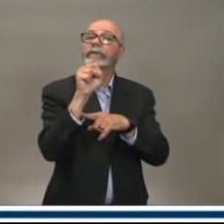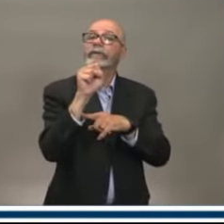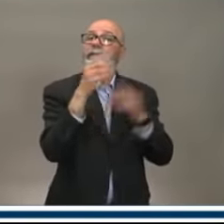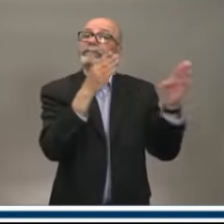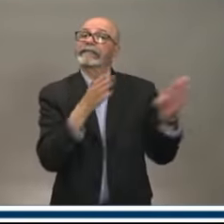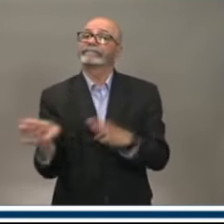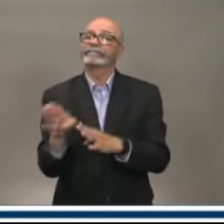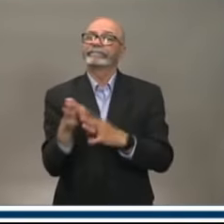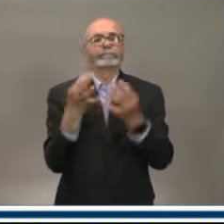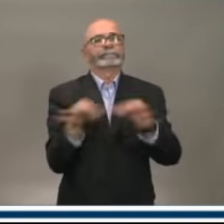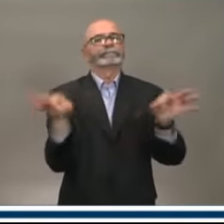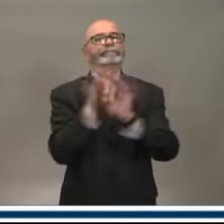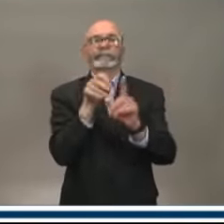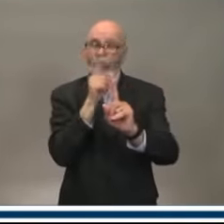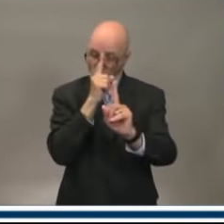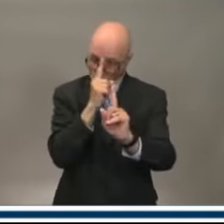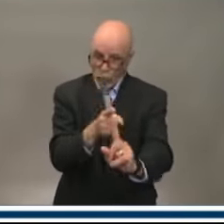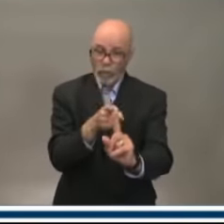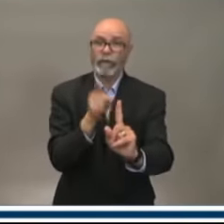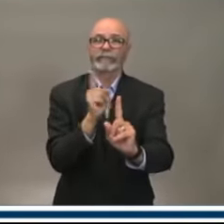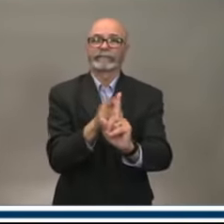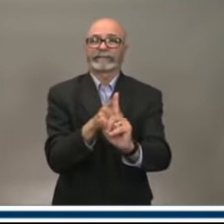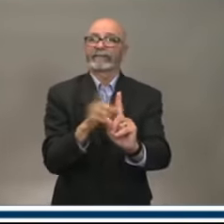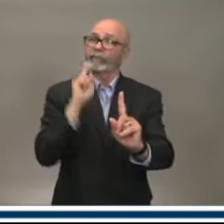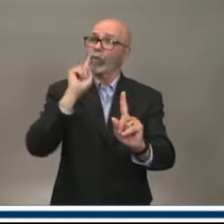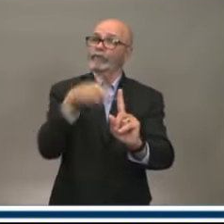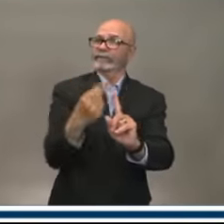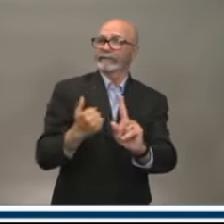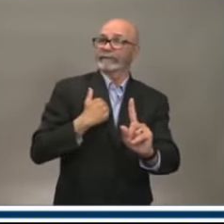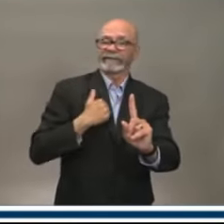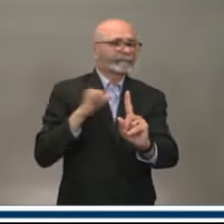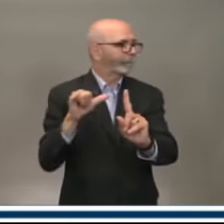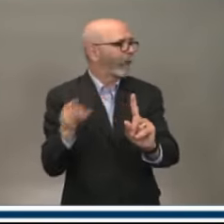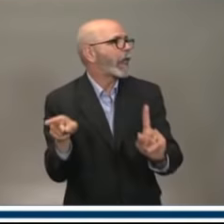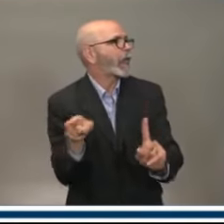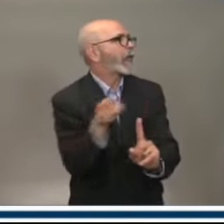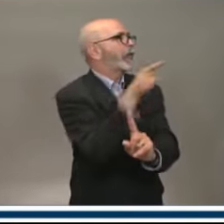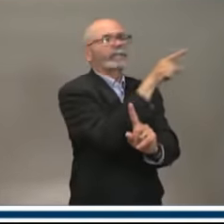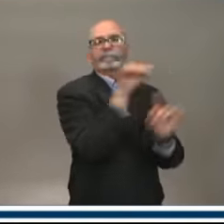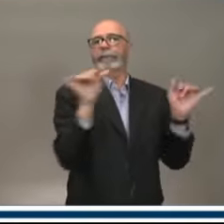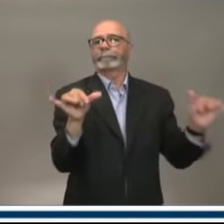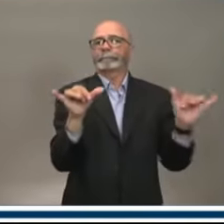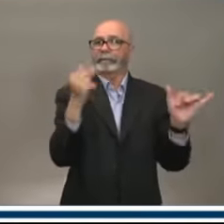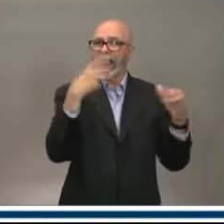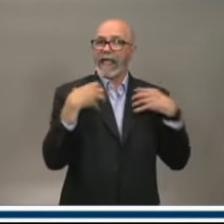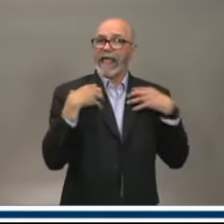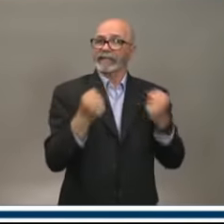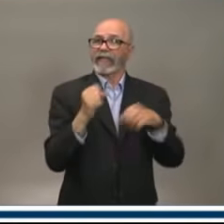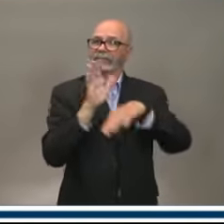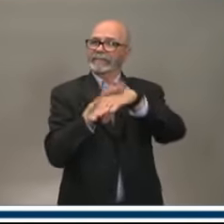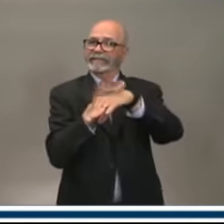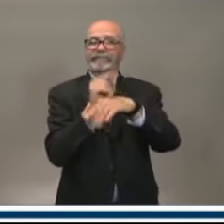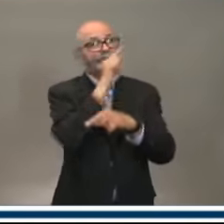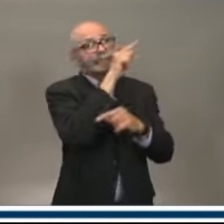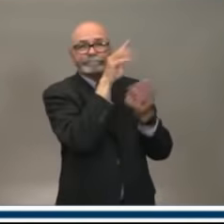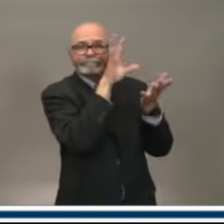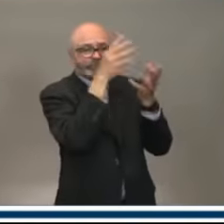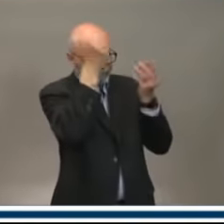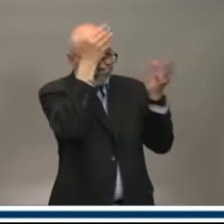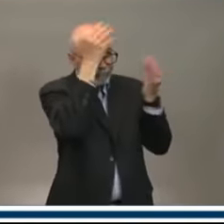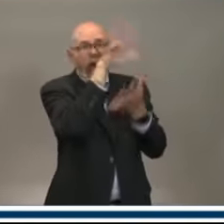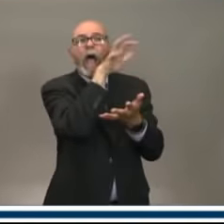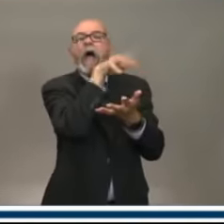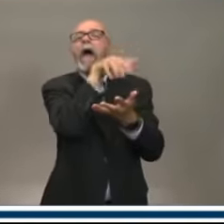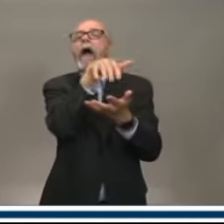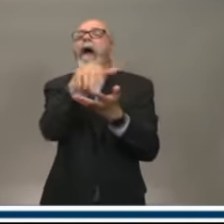by Canada's Chief Medical Officers of Health. It's public health advice to provinces and territories. And again, I need to emphasize, it